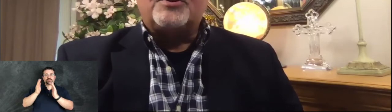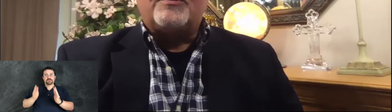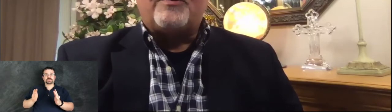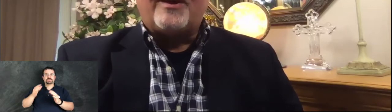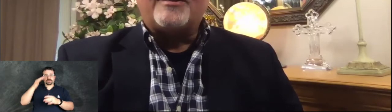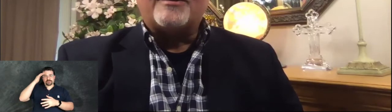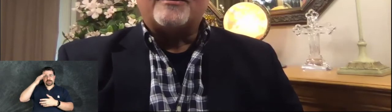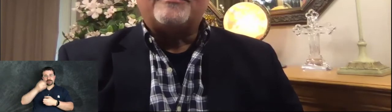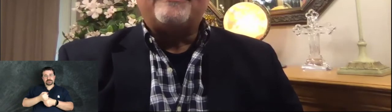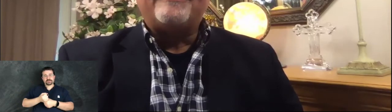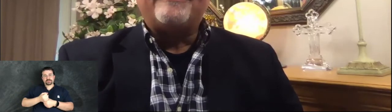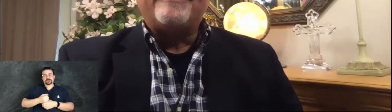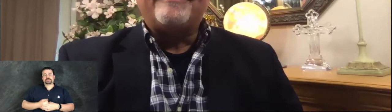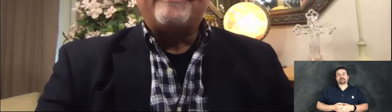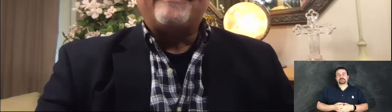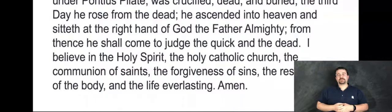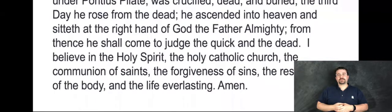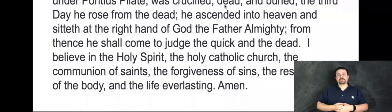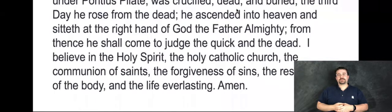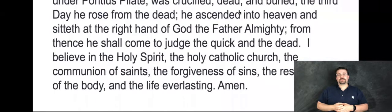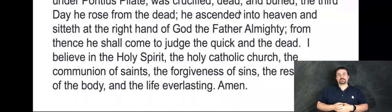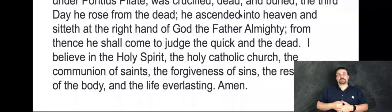of the Christian faith.